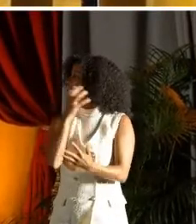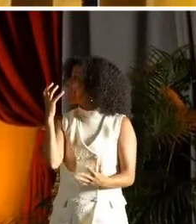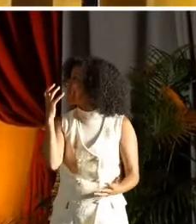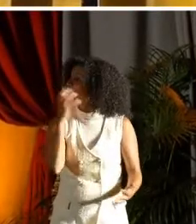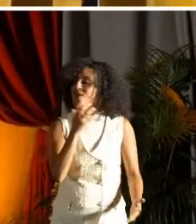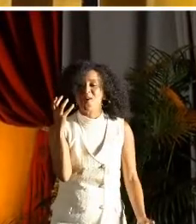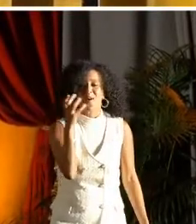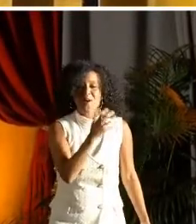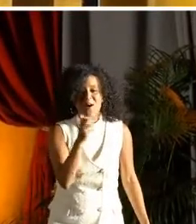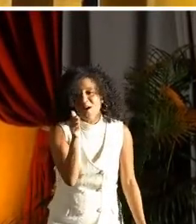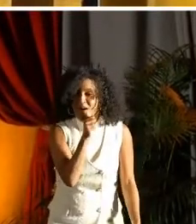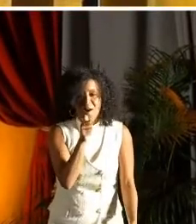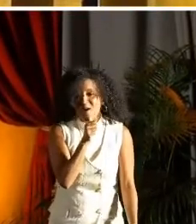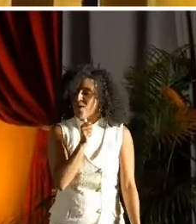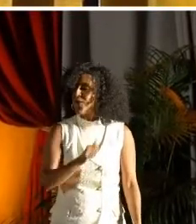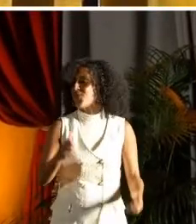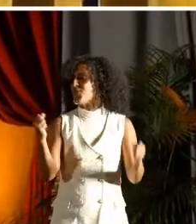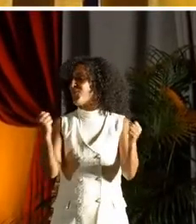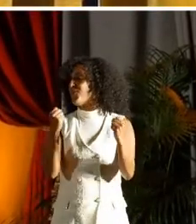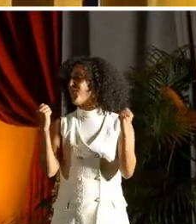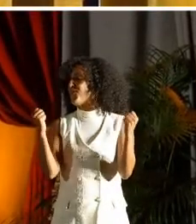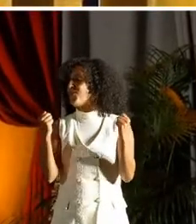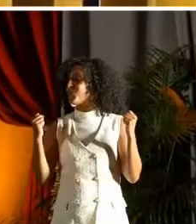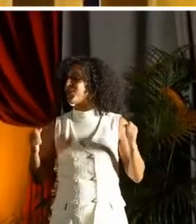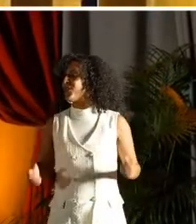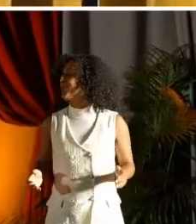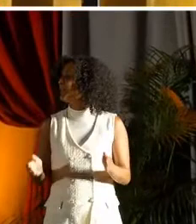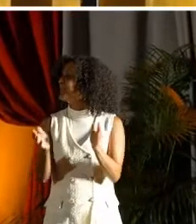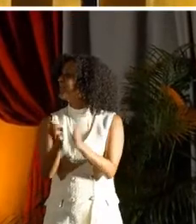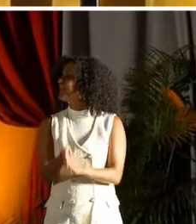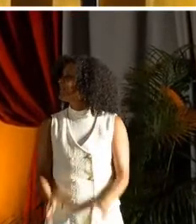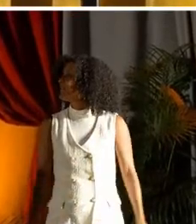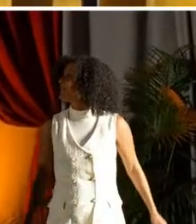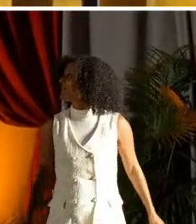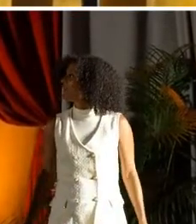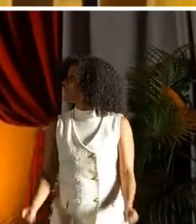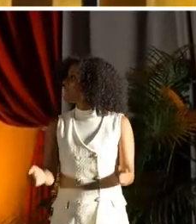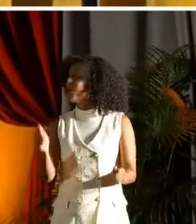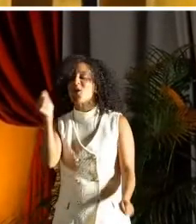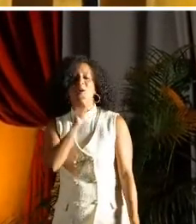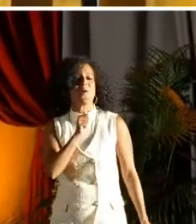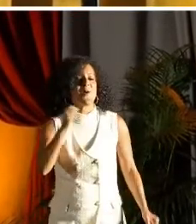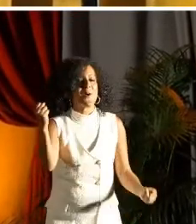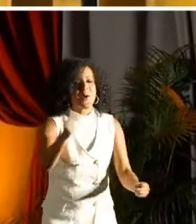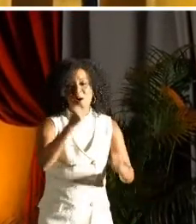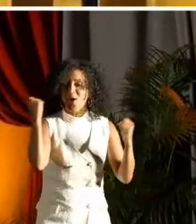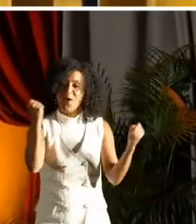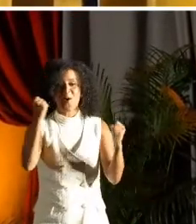Hold on.